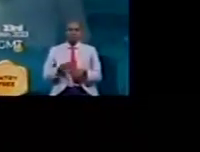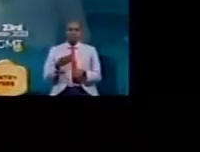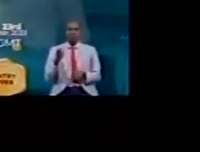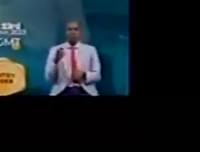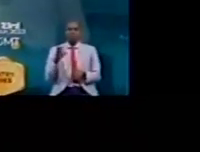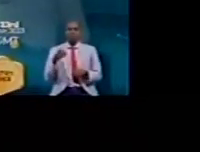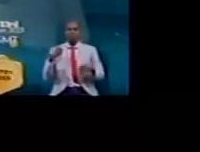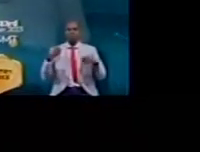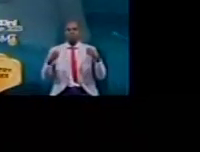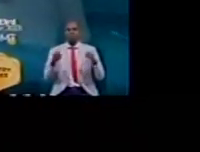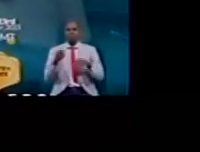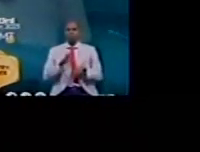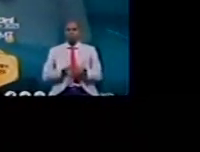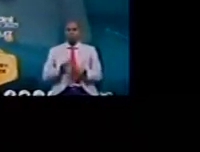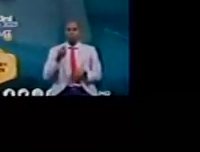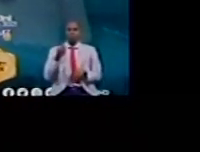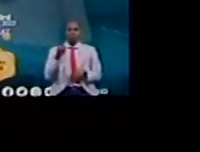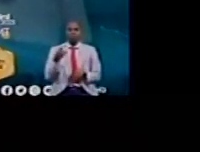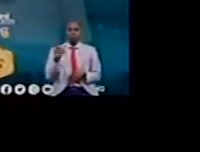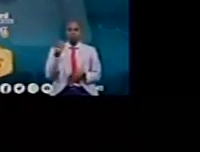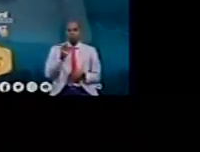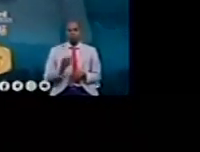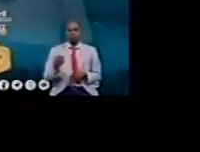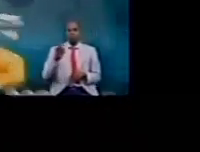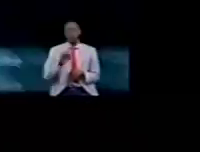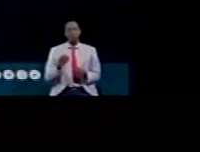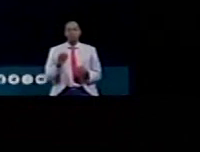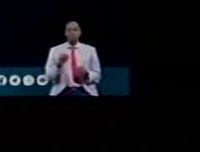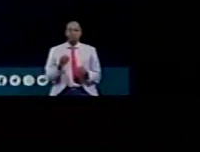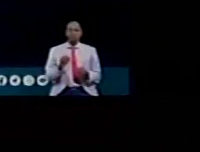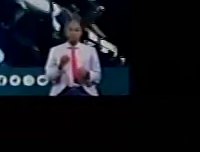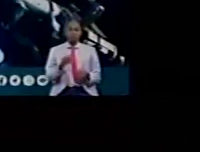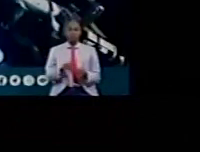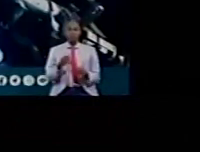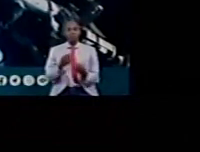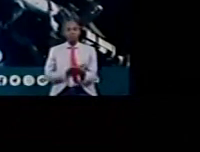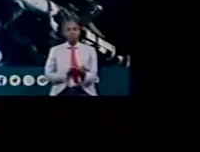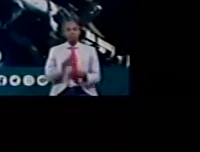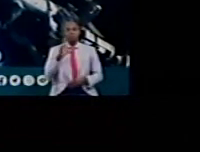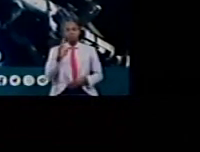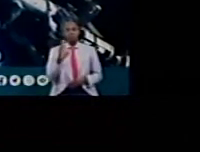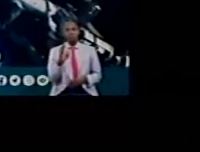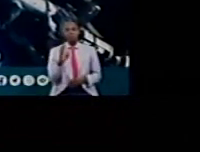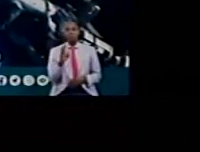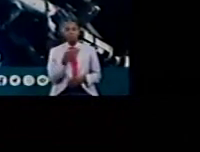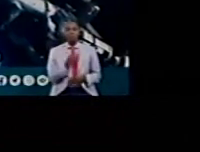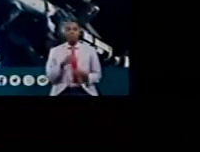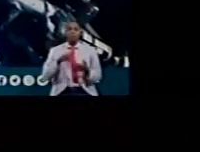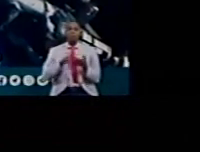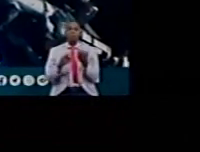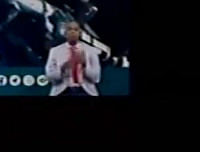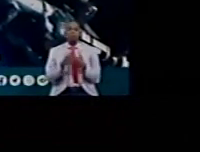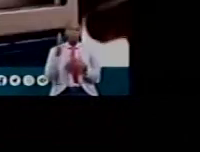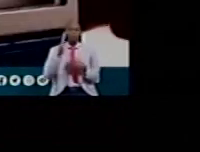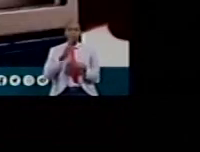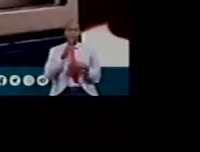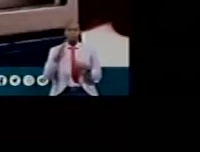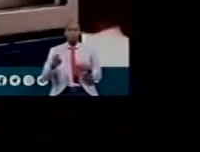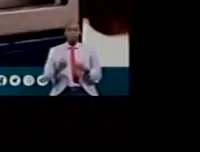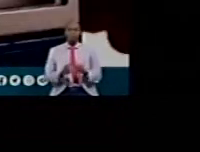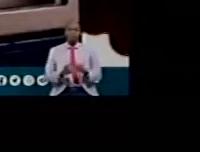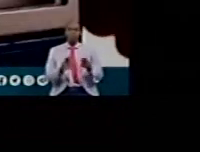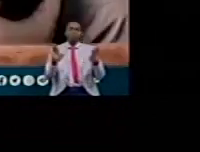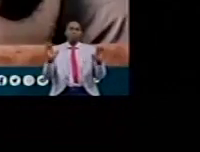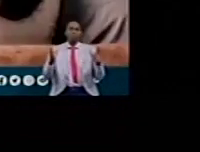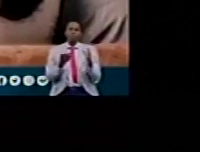September 2023 at 0600 RGMT. The program shall be transmitted live on satellite,